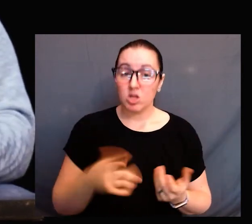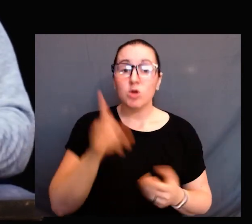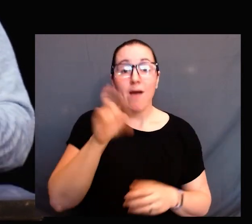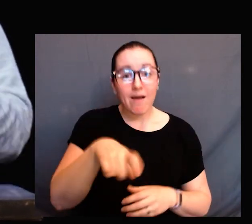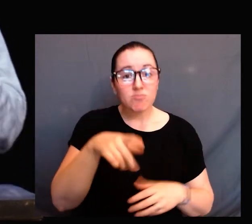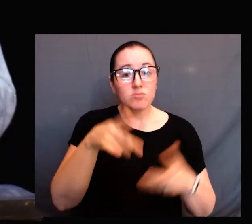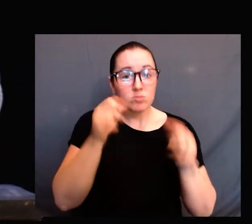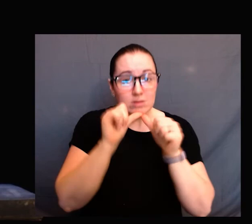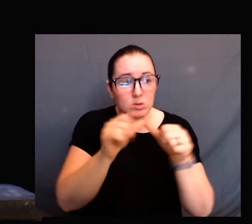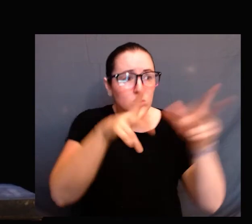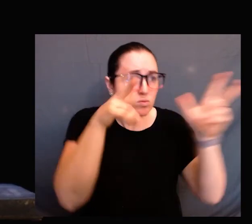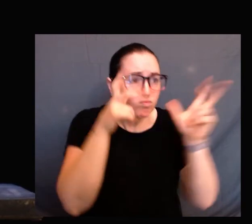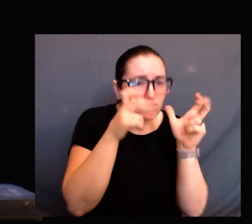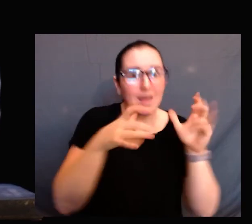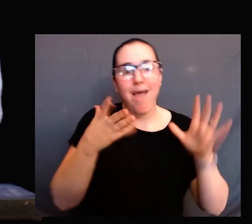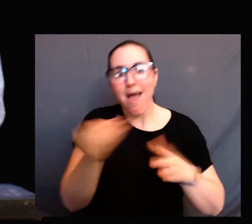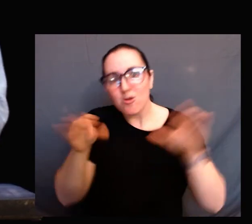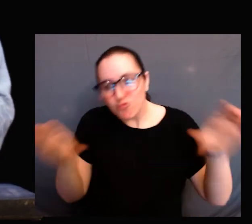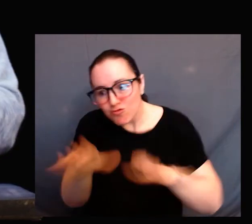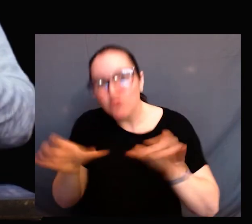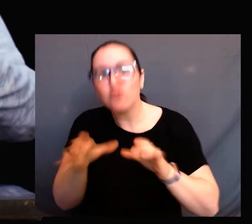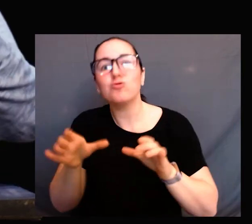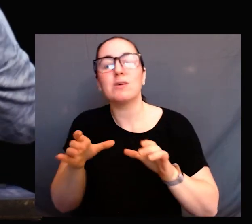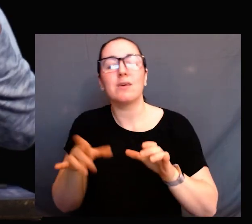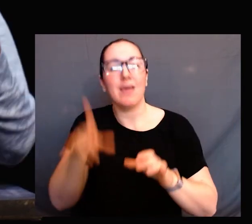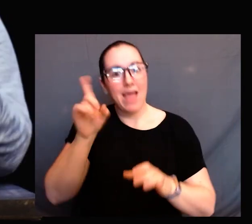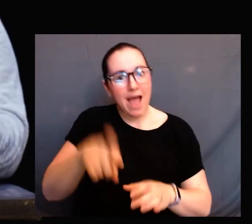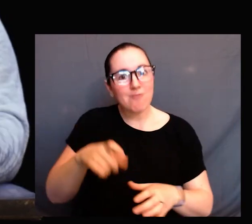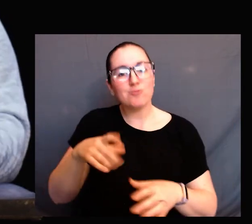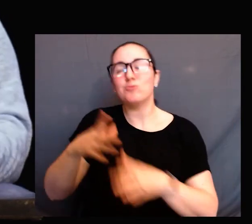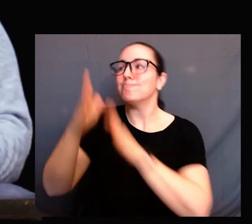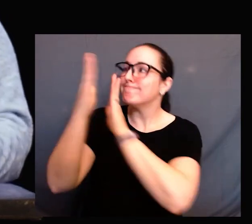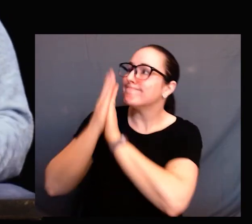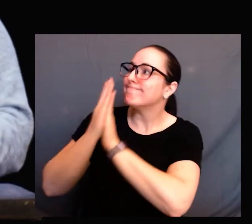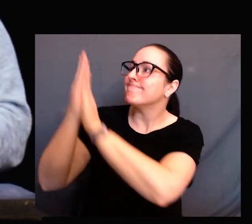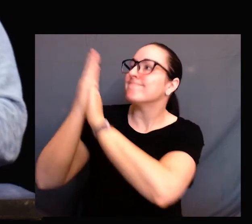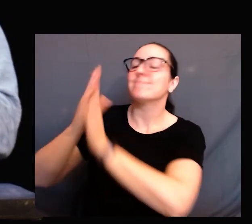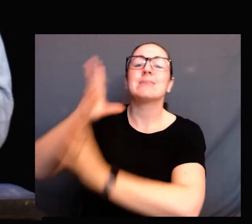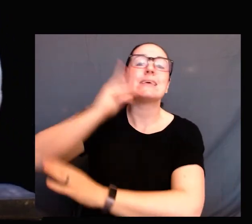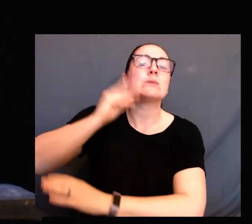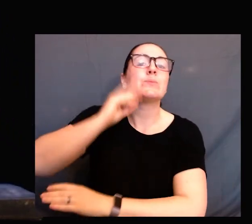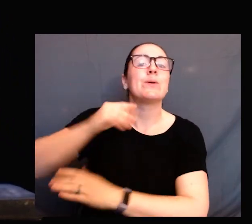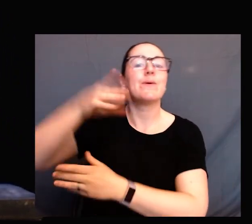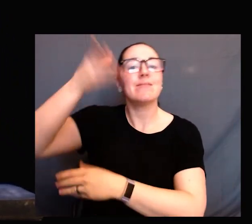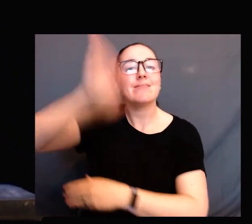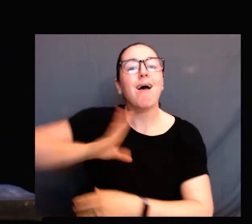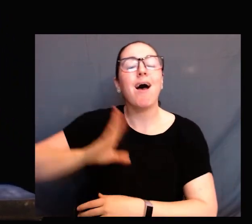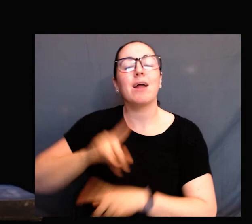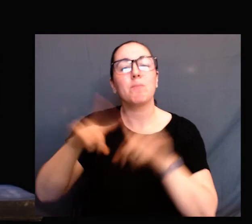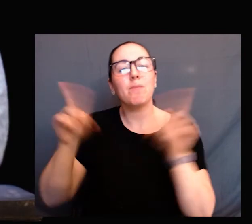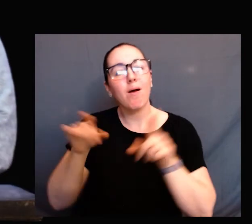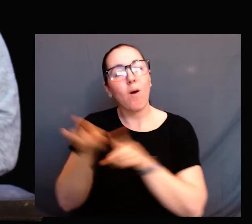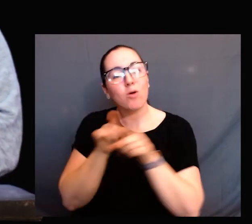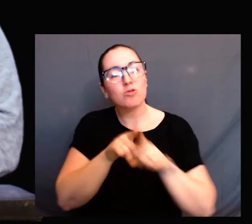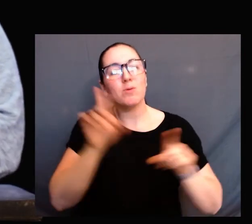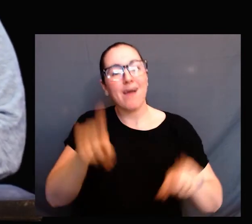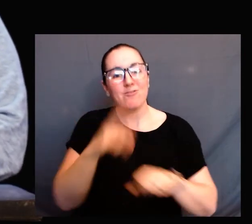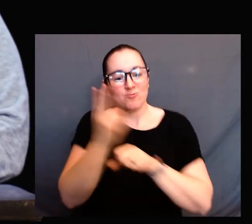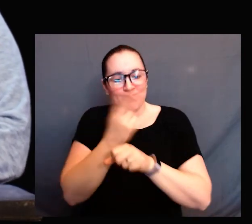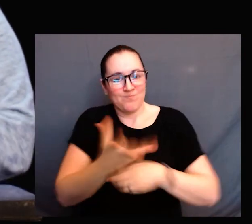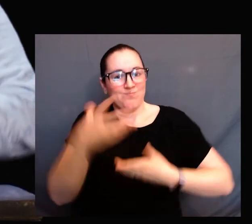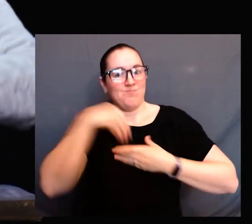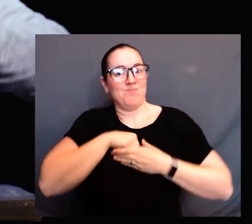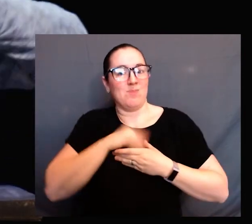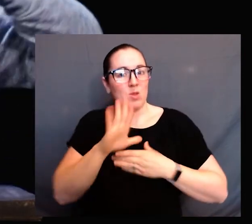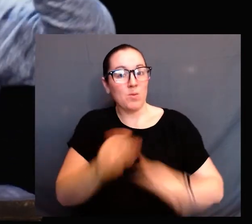hearing and you got to keep doing. You got to keep encountering God, but then you got to keep putting those things into practice in